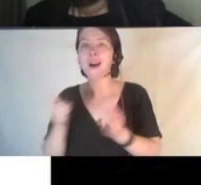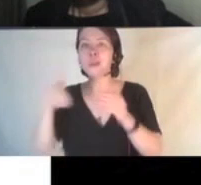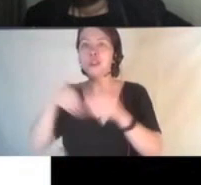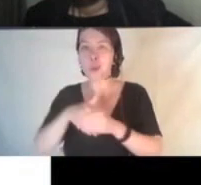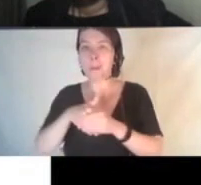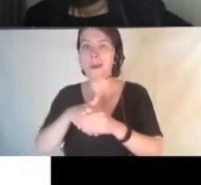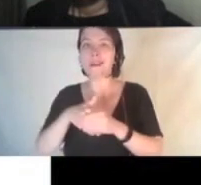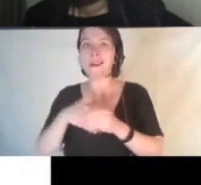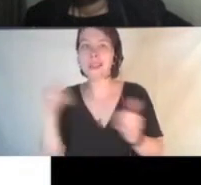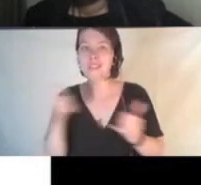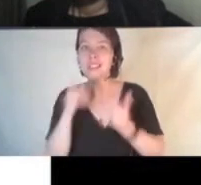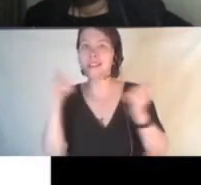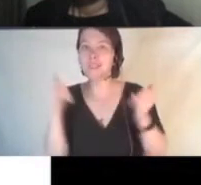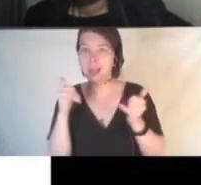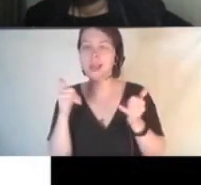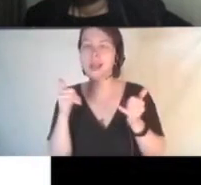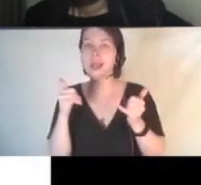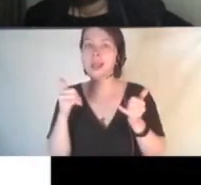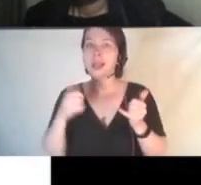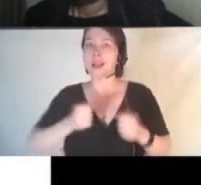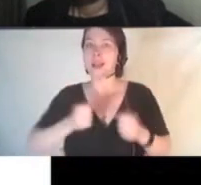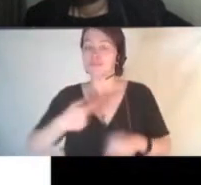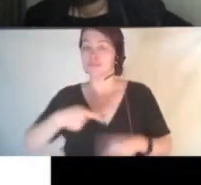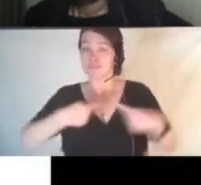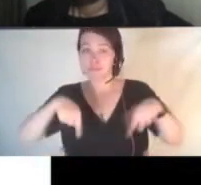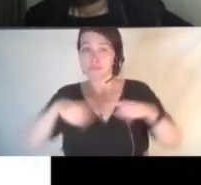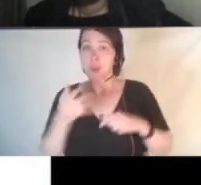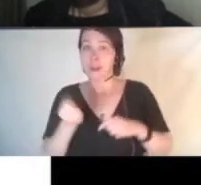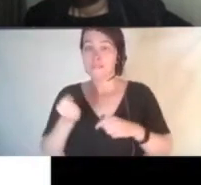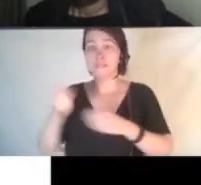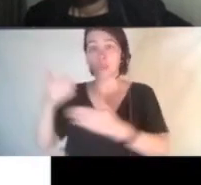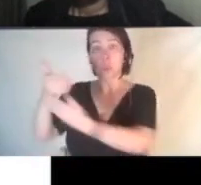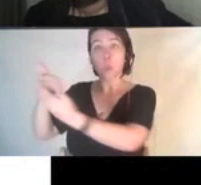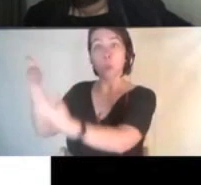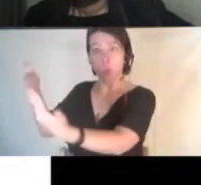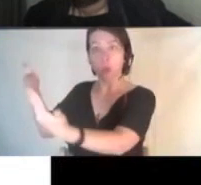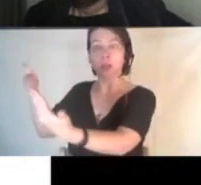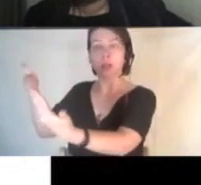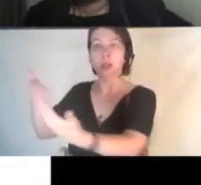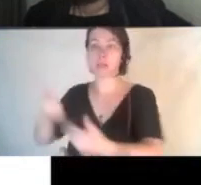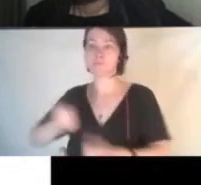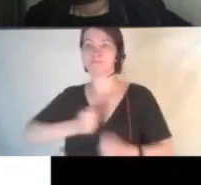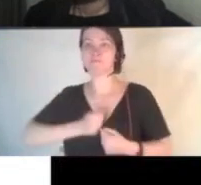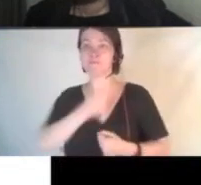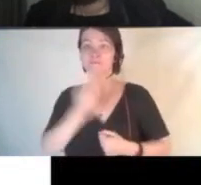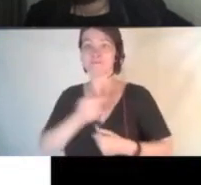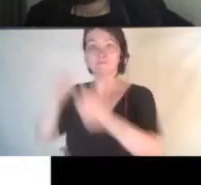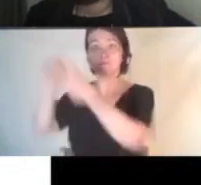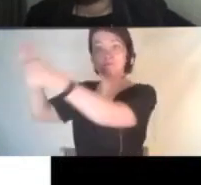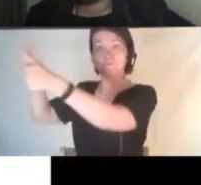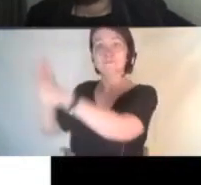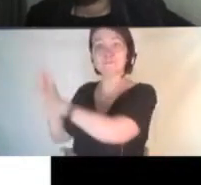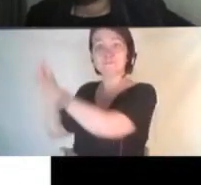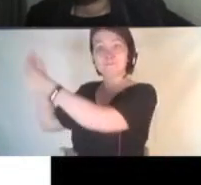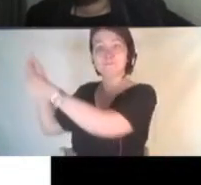wall where we had lots of work up on the walls and that, which was nice. And your studio group came to